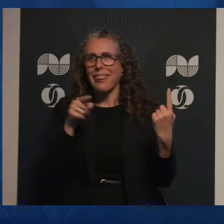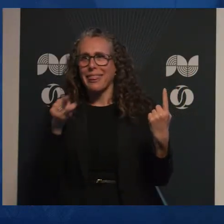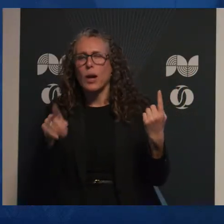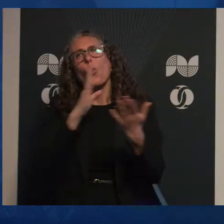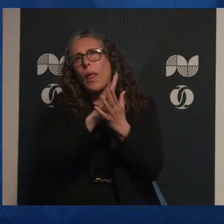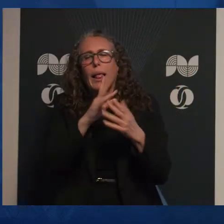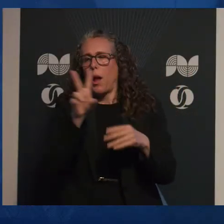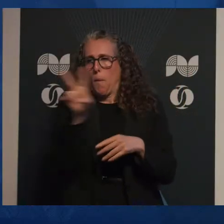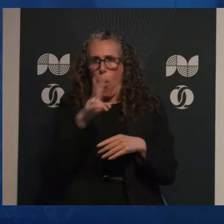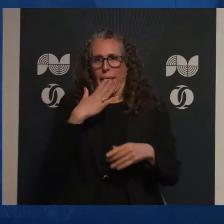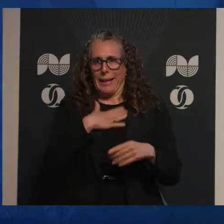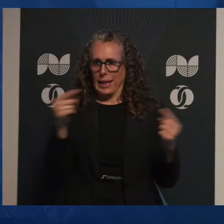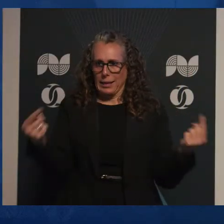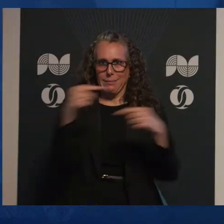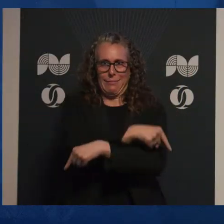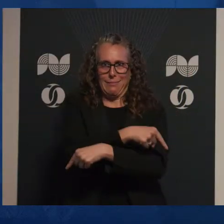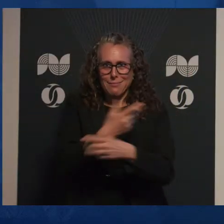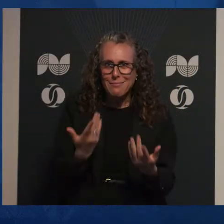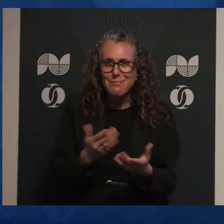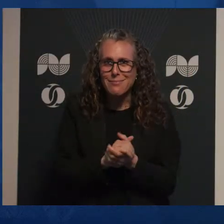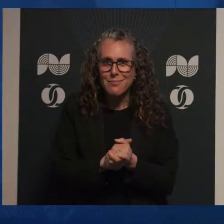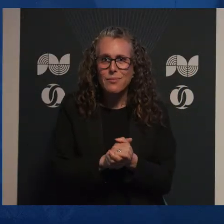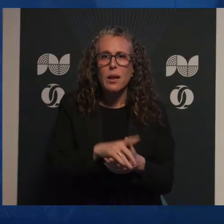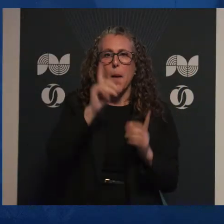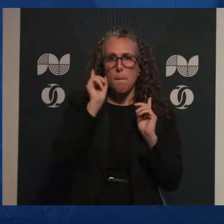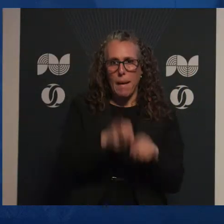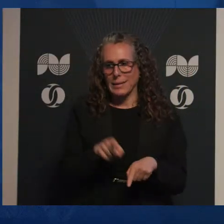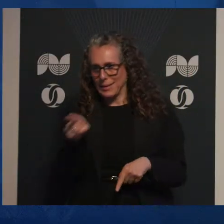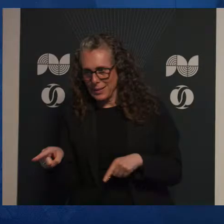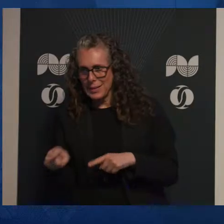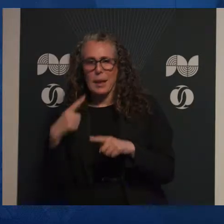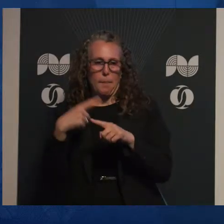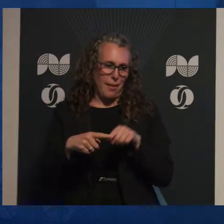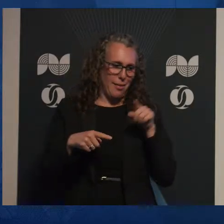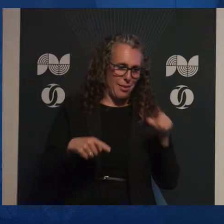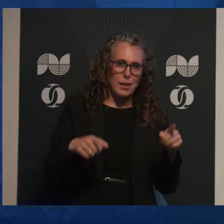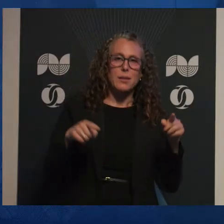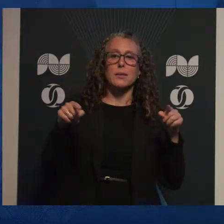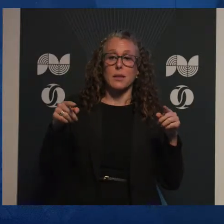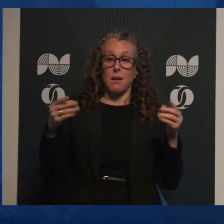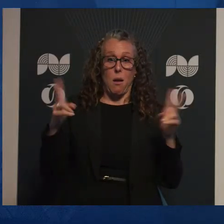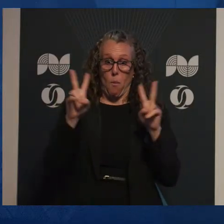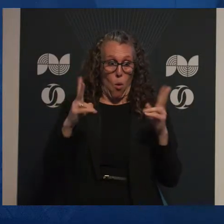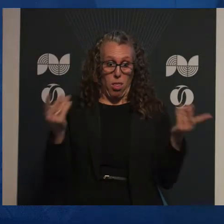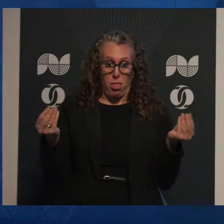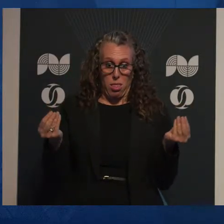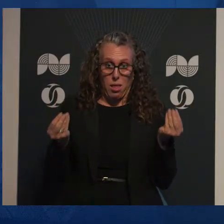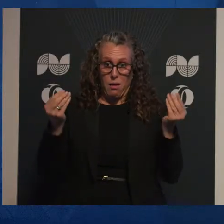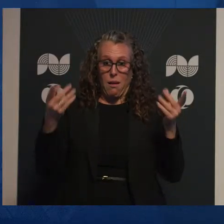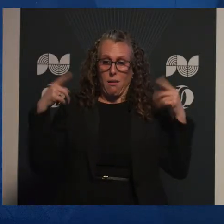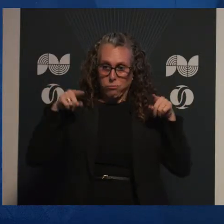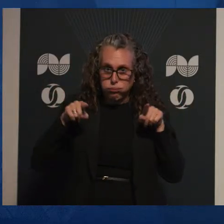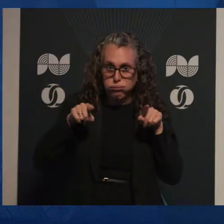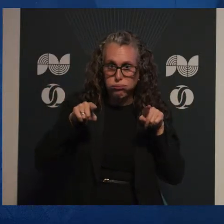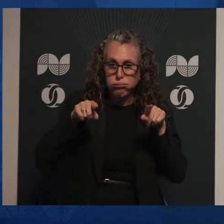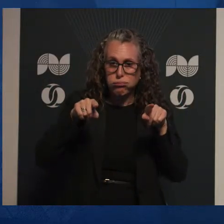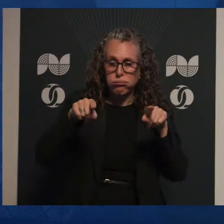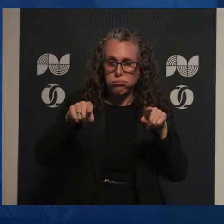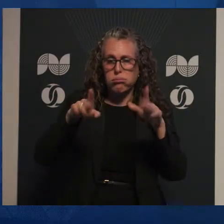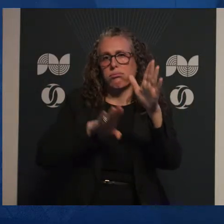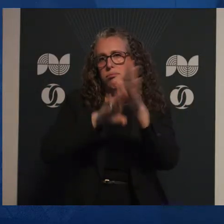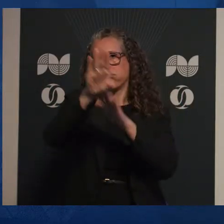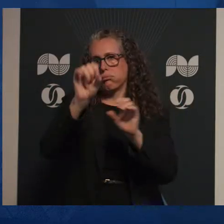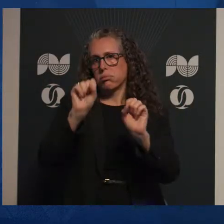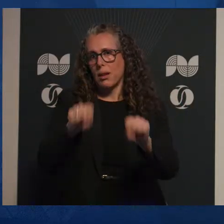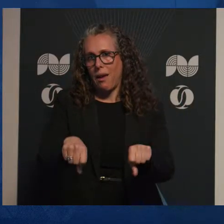they're necessary to, it's necessary to advance both and to have that stable regulatory environment that you spoke, like for the energy, for the alternative energy.